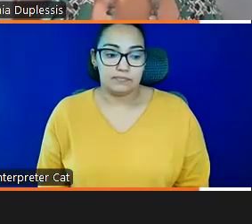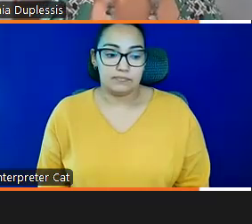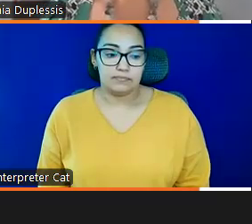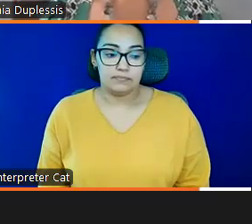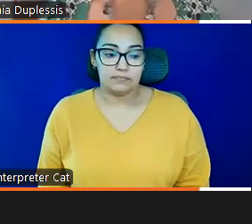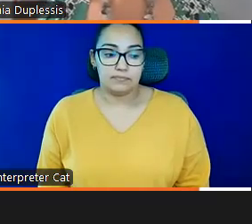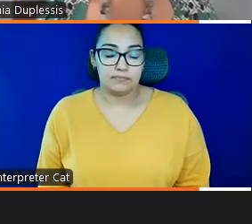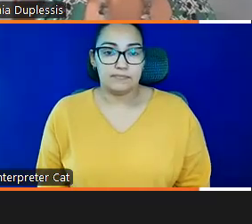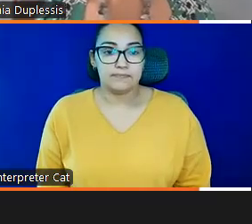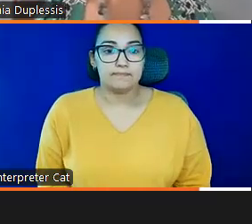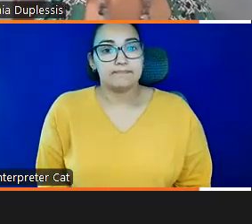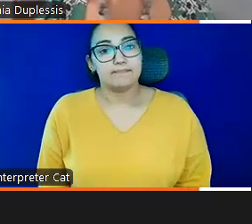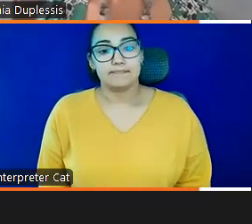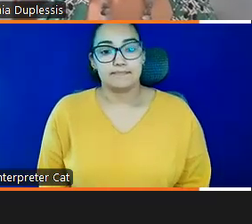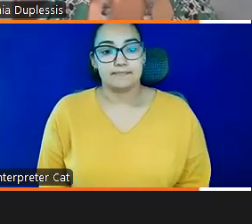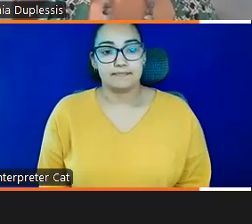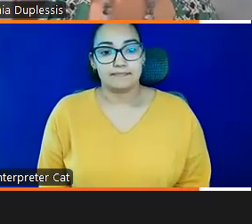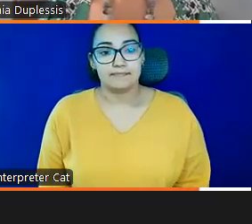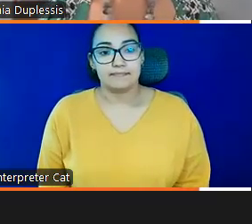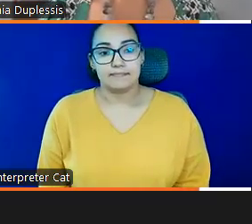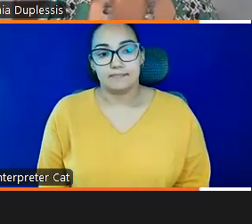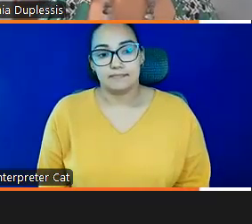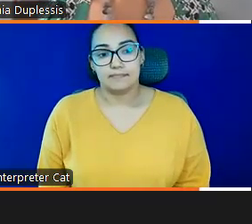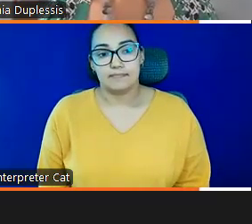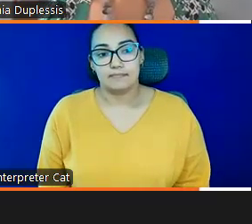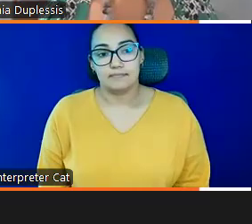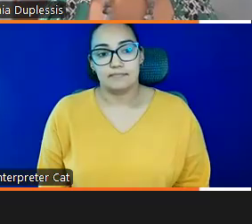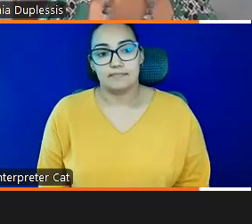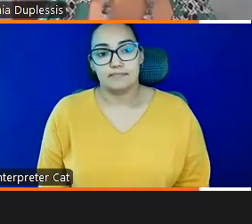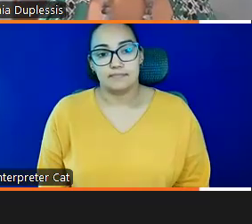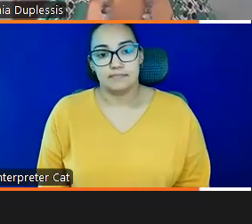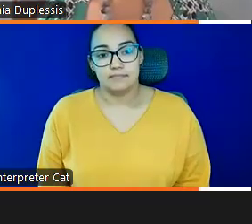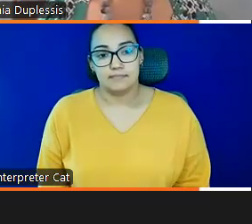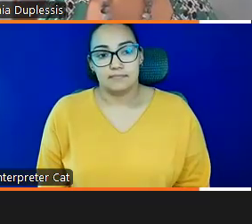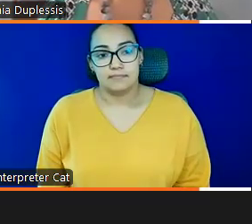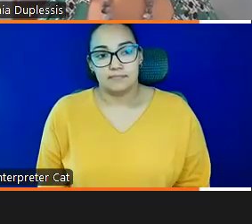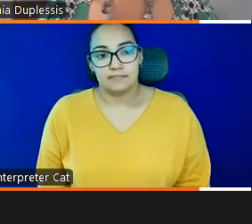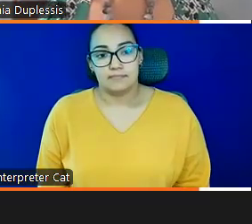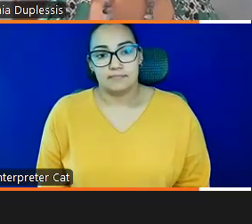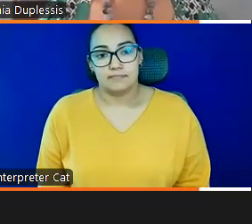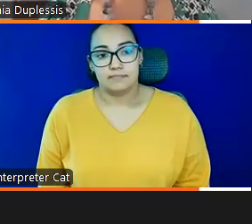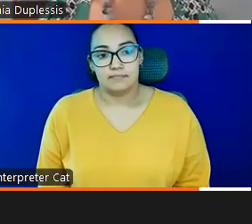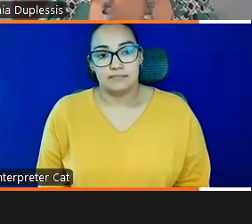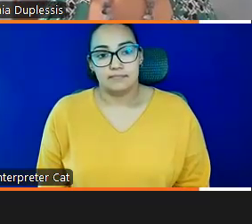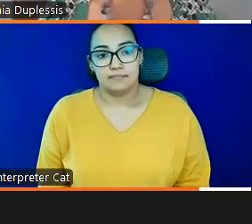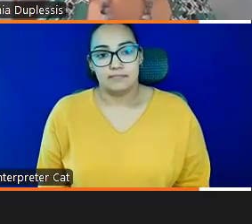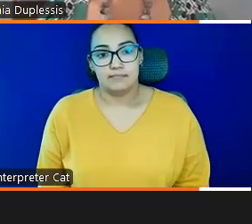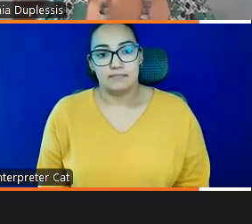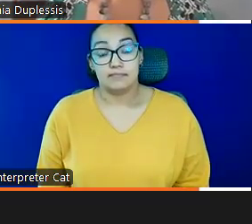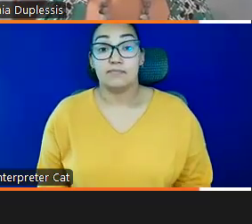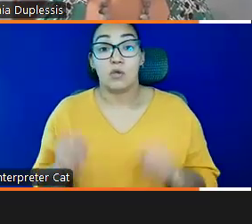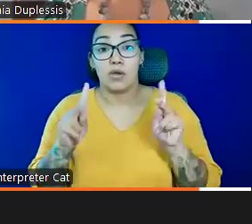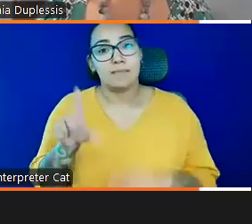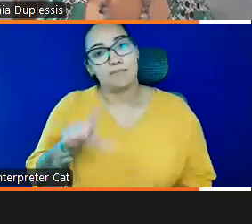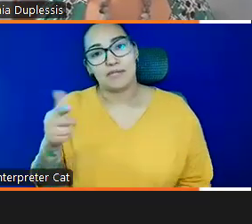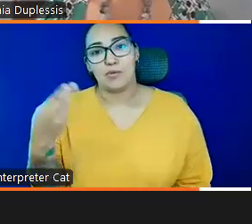asistirá y en pantalla a todo momento podrá también ver a las intérpretes de lengua de señas estadounidenses. Okay, back to the host.